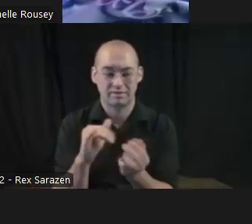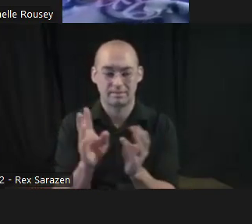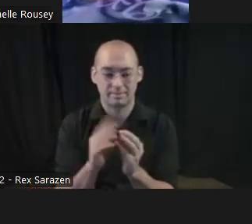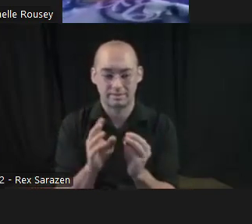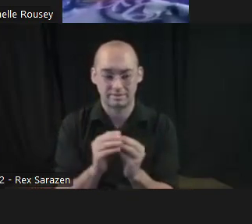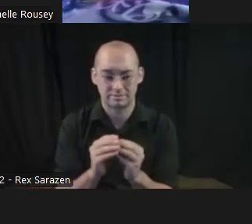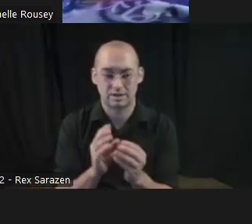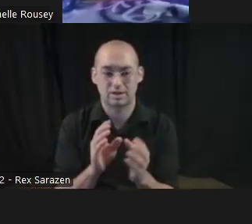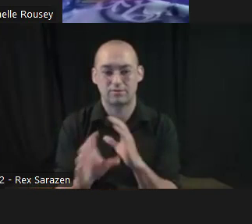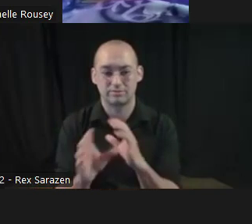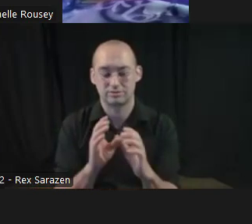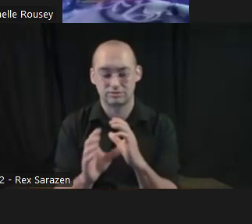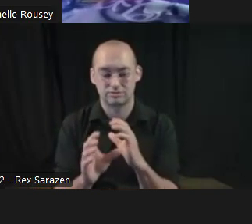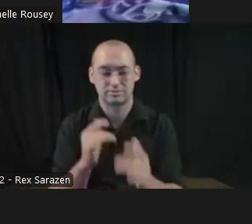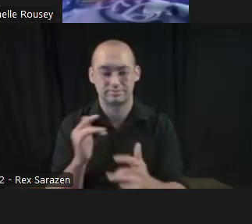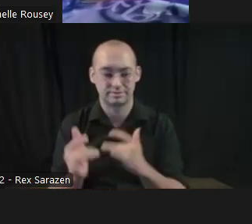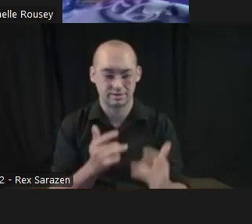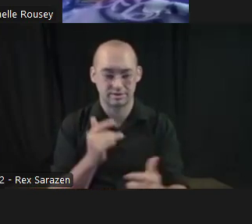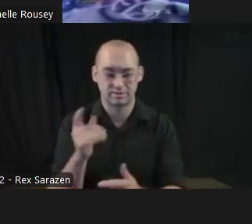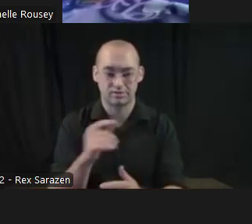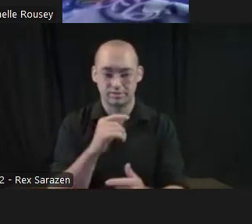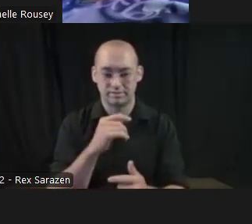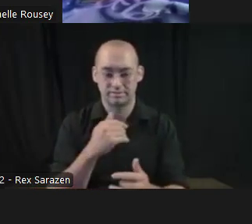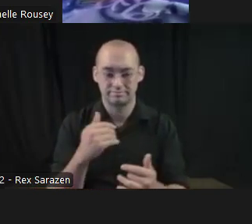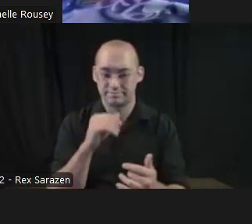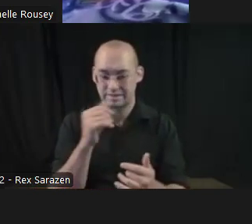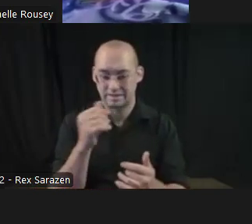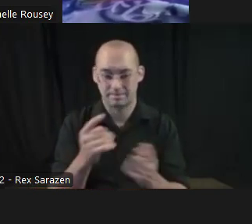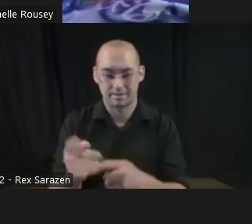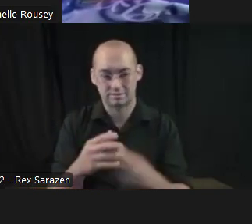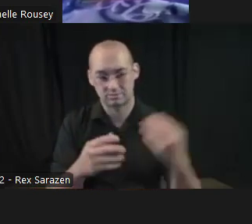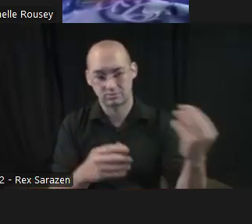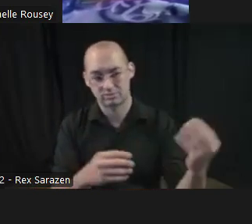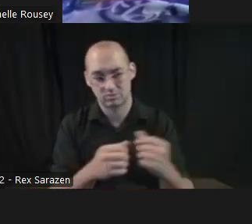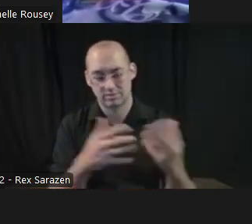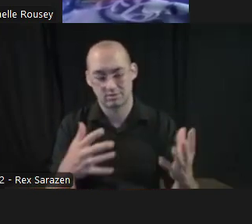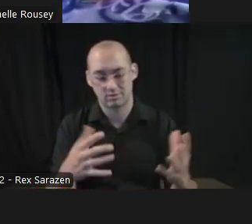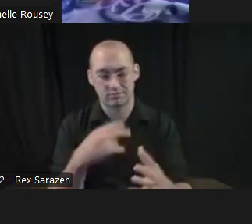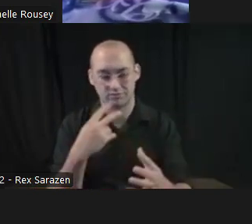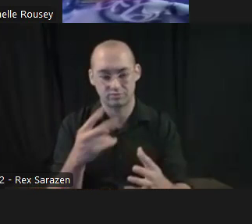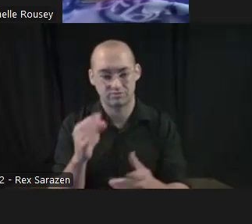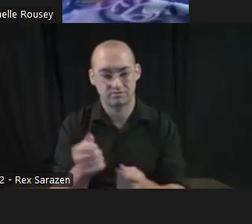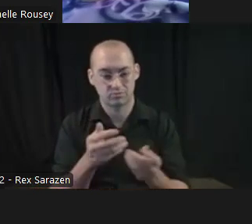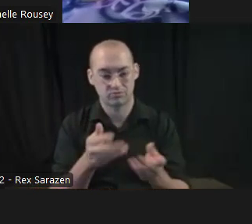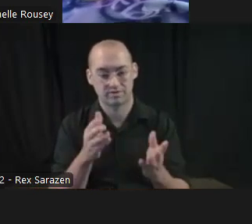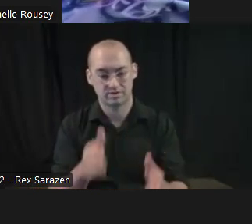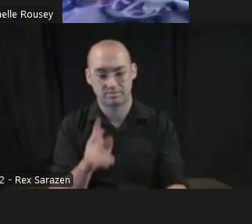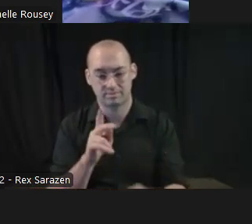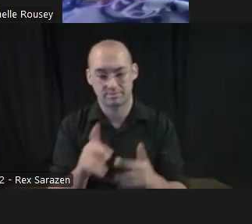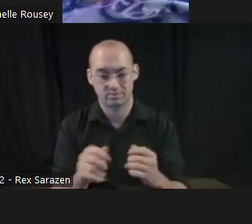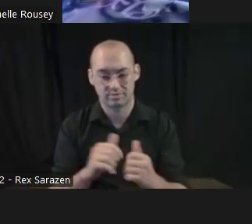conversations. I am delighted that they're not happening in some vacuum somewhere else without the voice of providers and people with lived